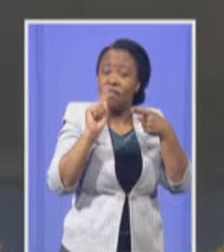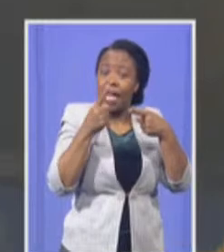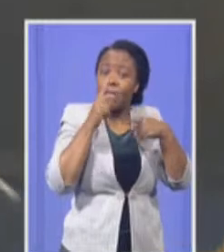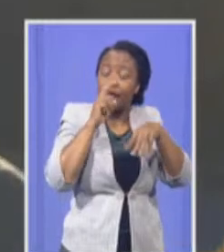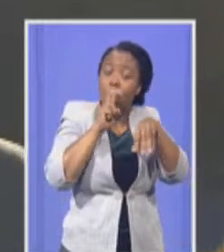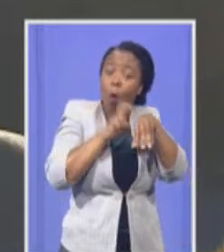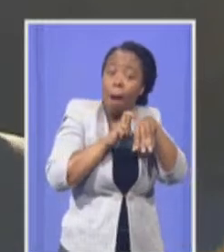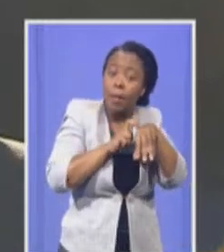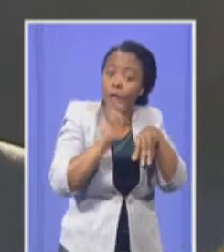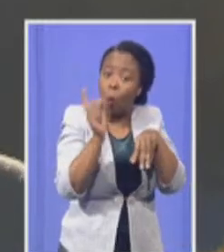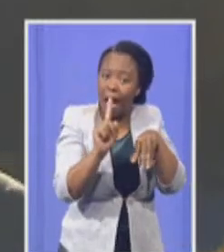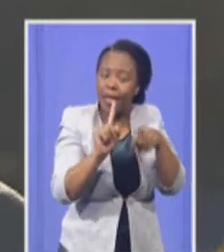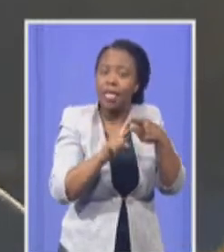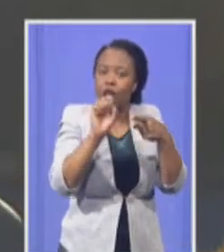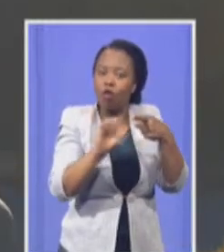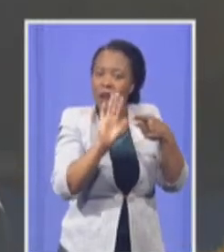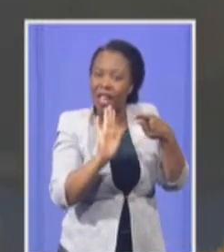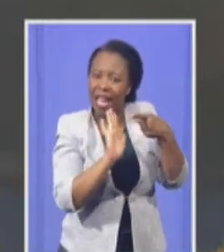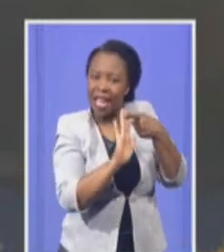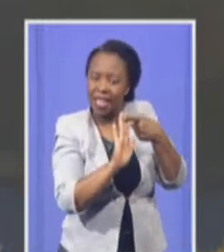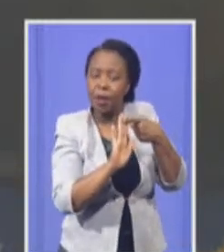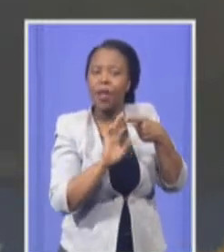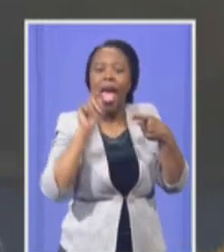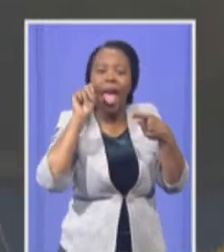ube neminyaka ewu-30 and less